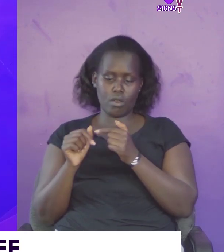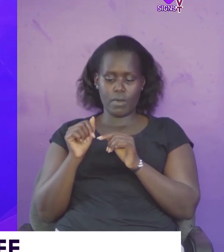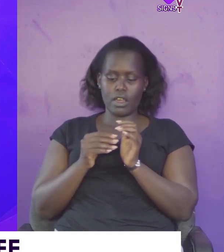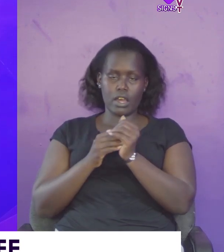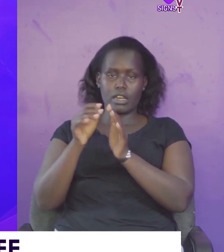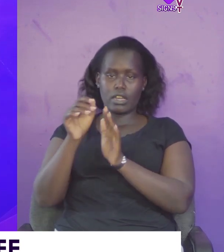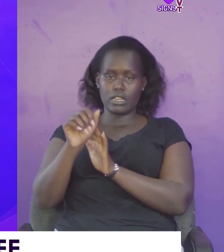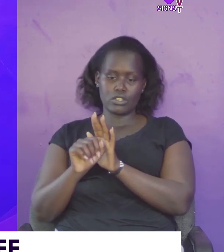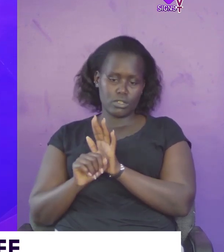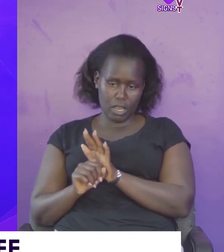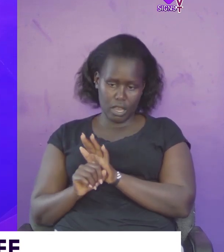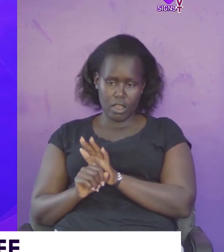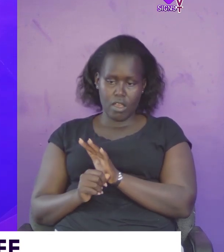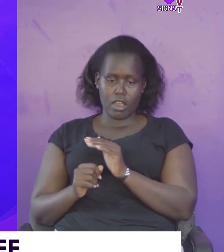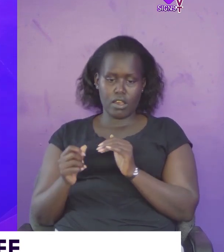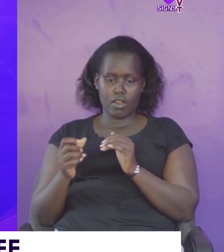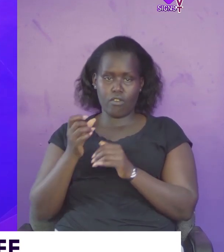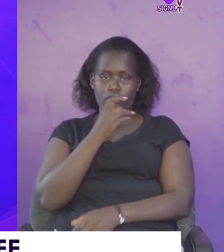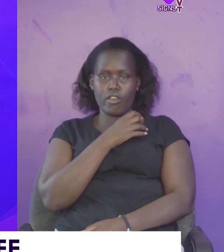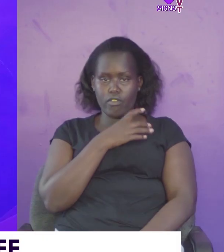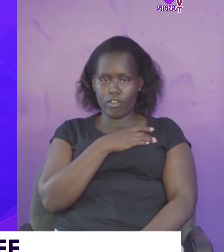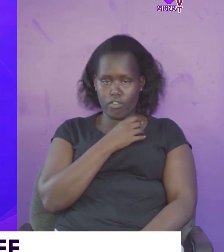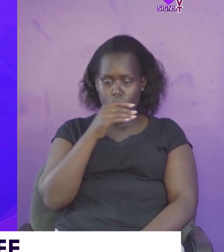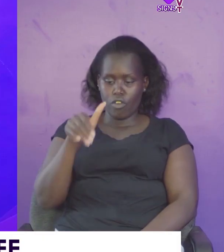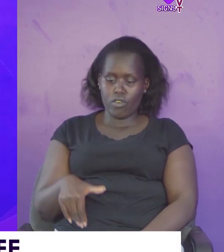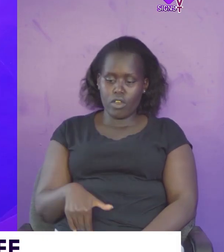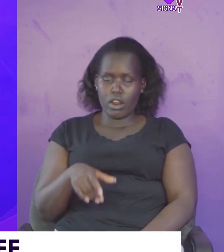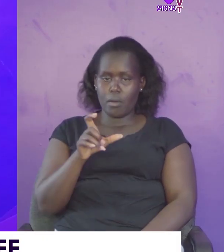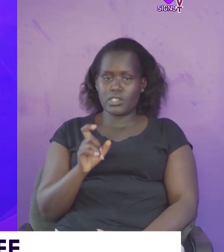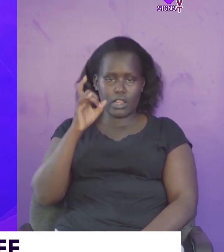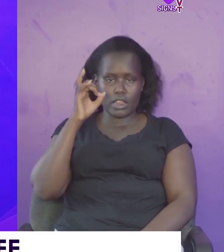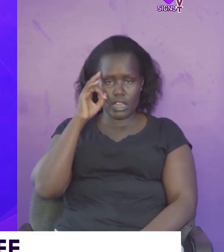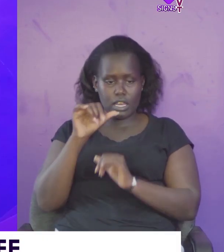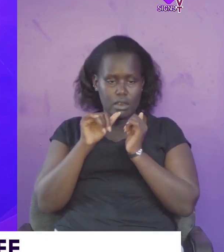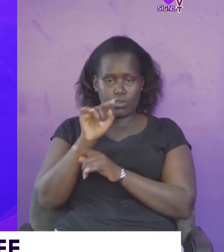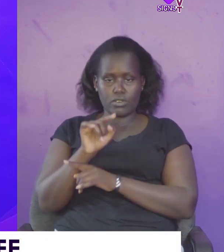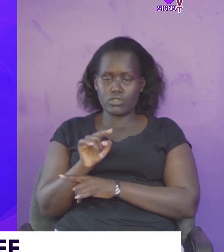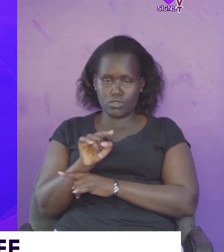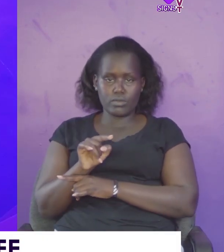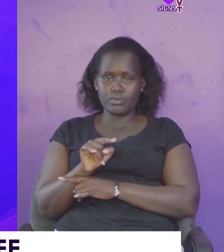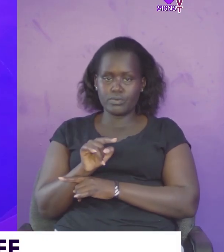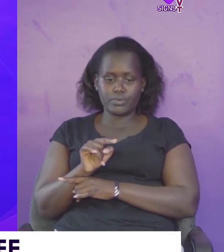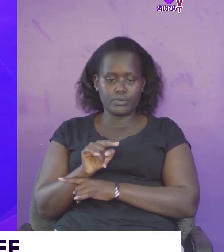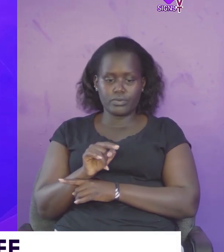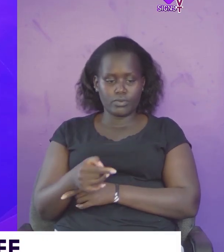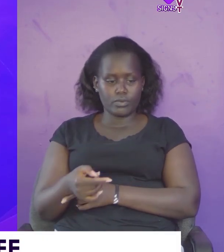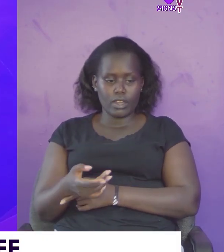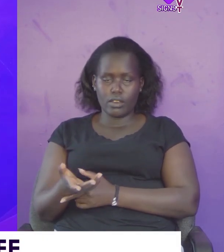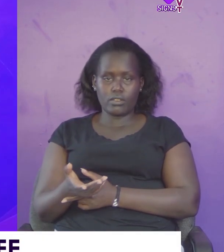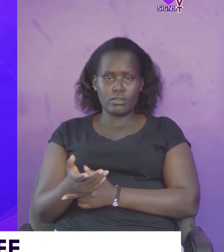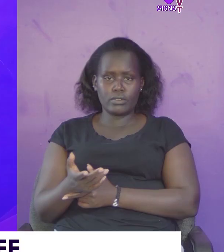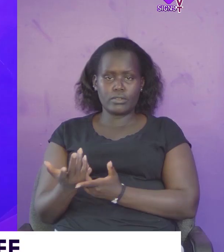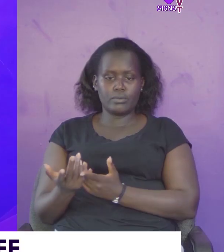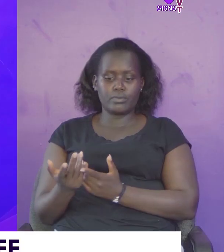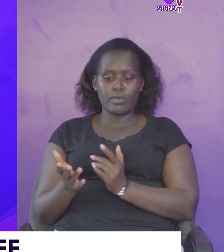leaderships and you're scared. You know, you're a young person, they think of you as erratic. You are just rebellious, especially